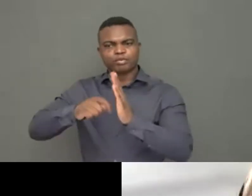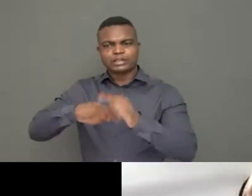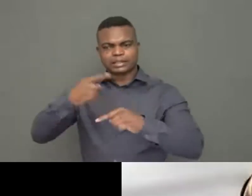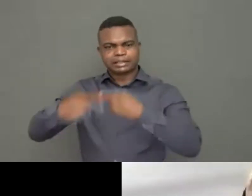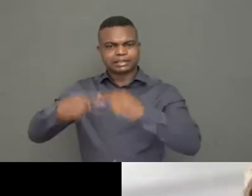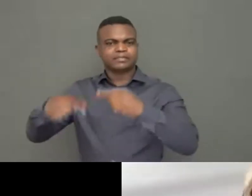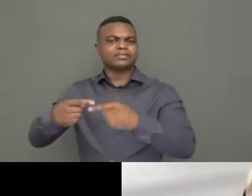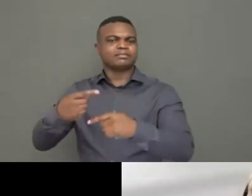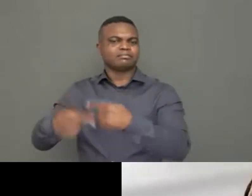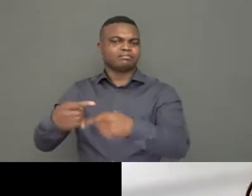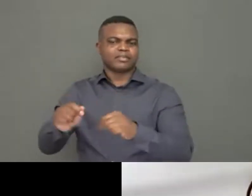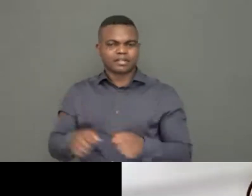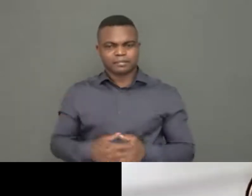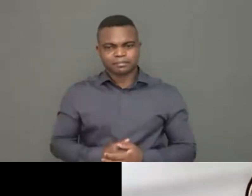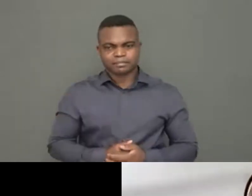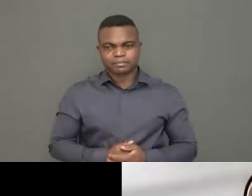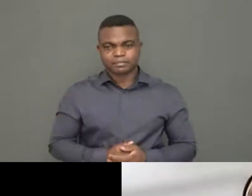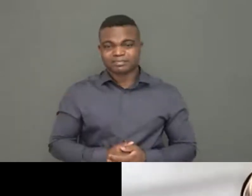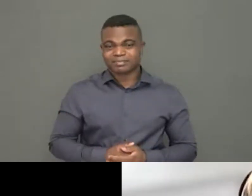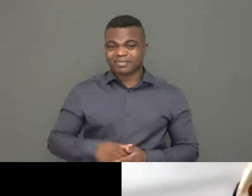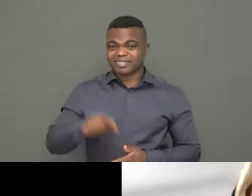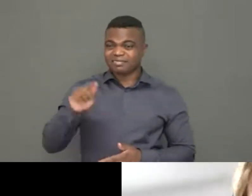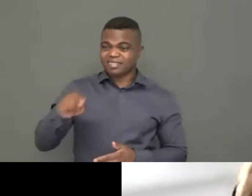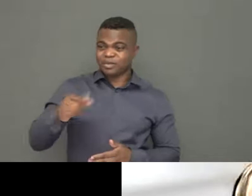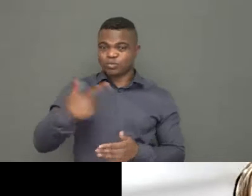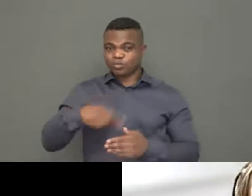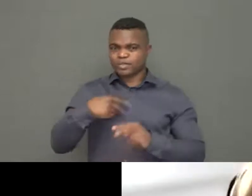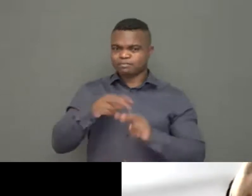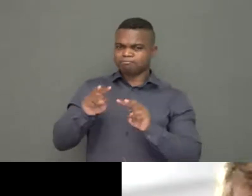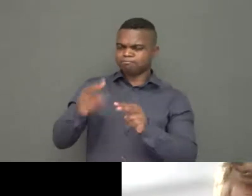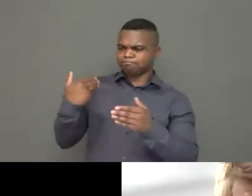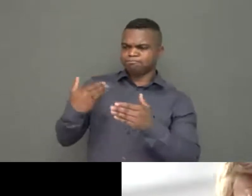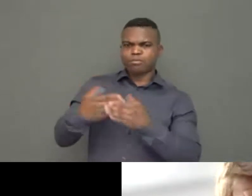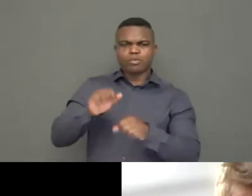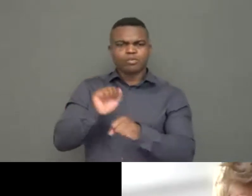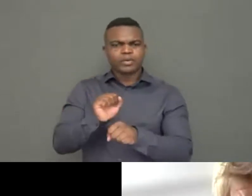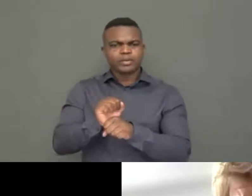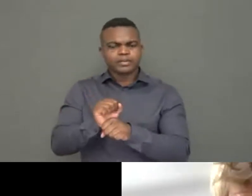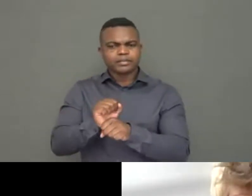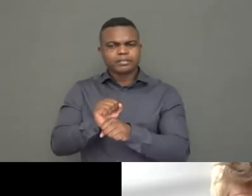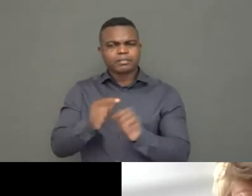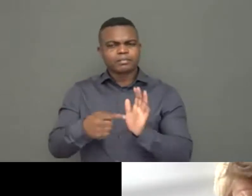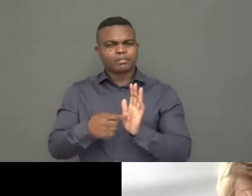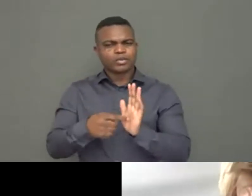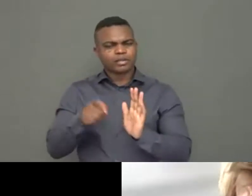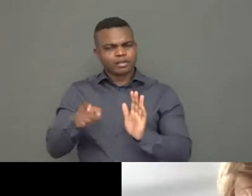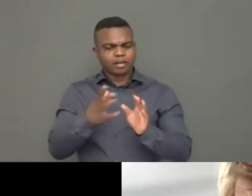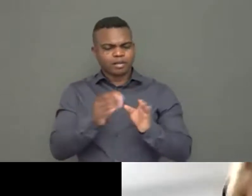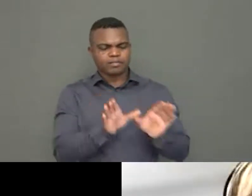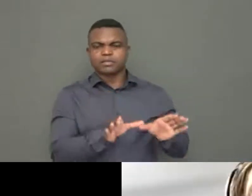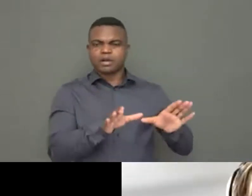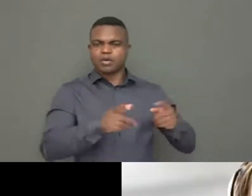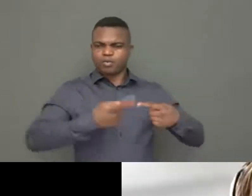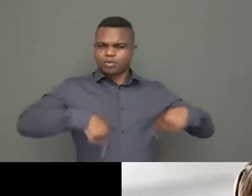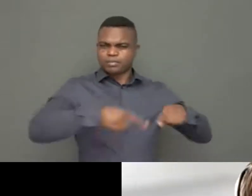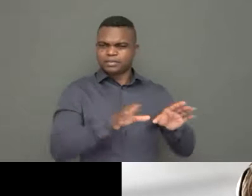committee and so forth. Everything went online, and I have to say that the management, the project management and all the partnership went very, very well and was very